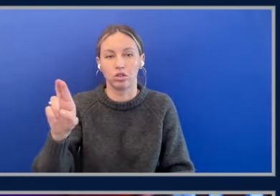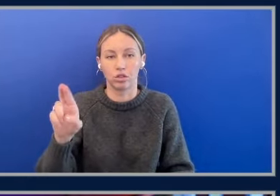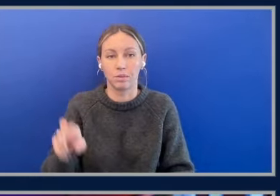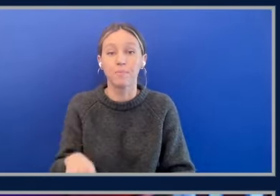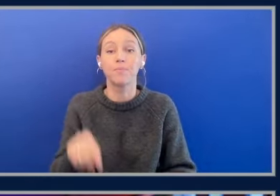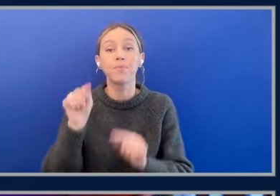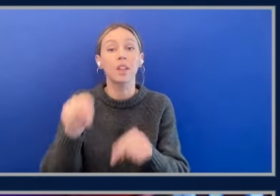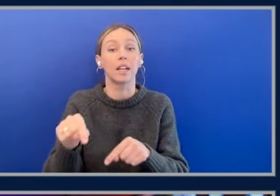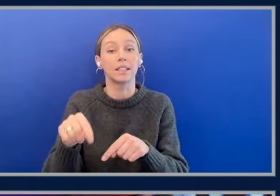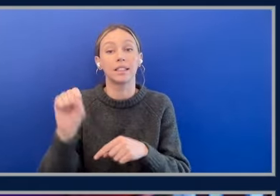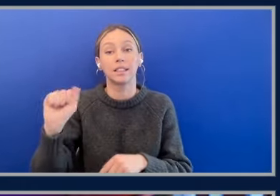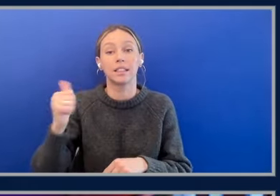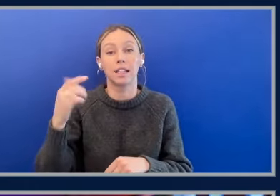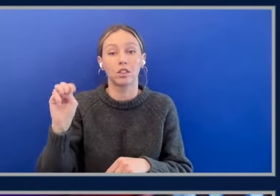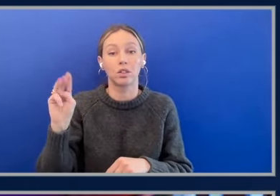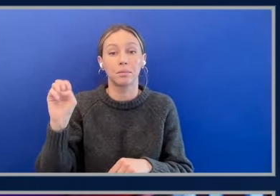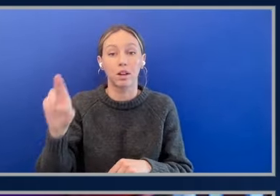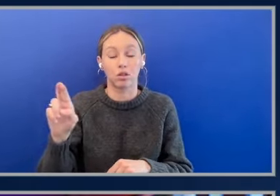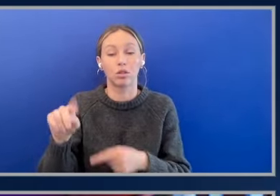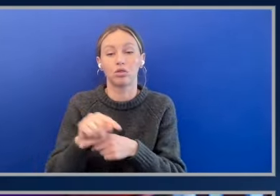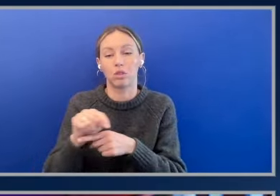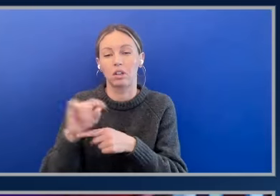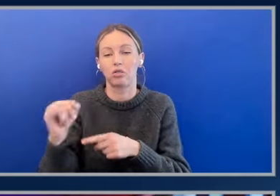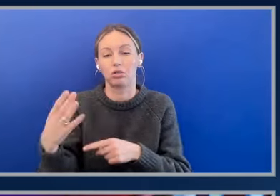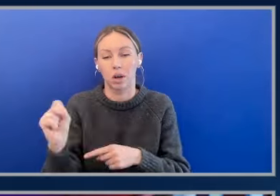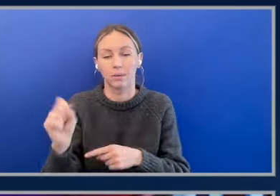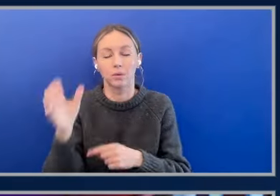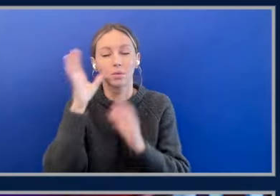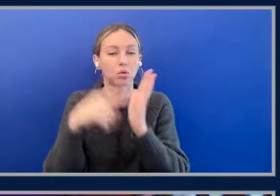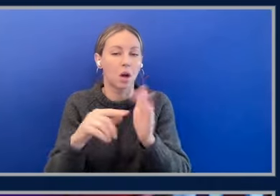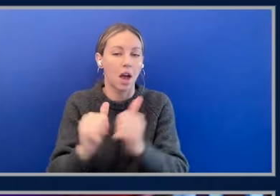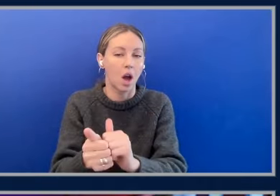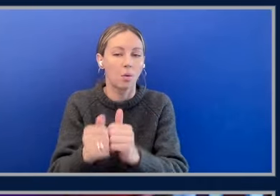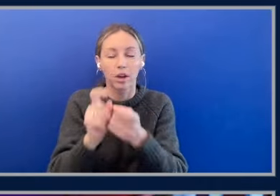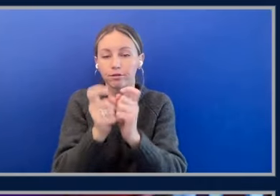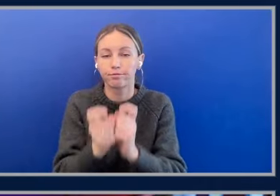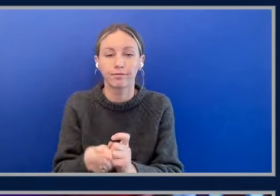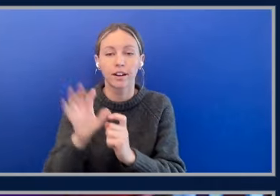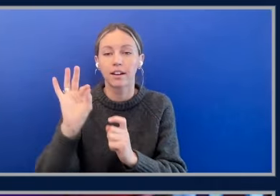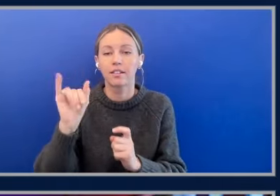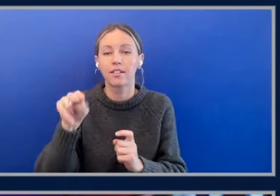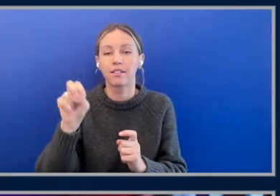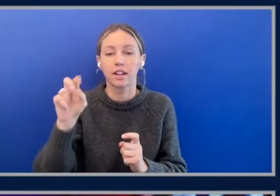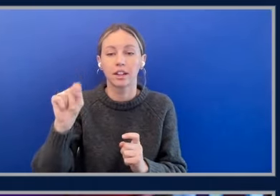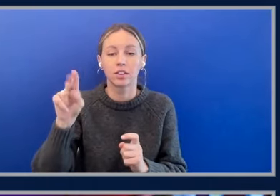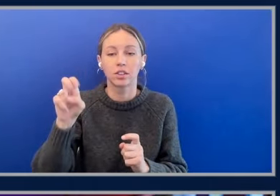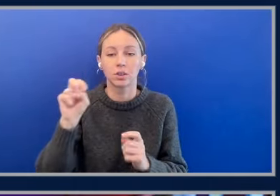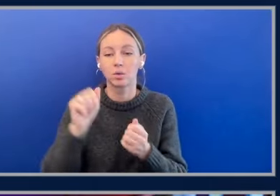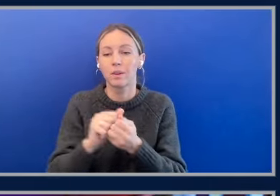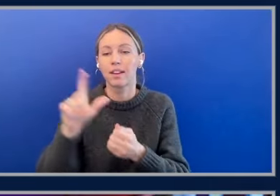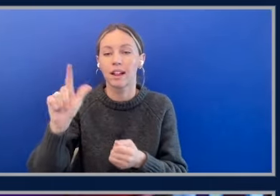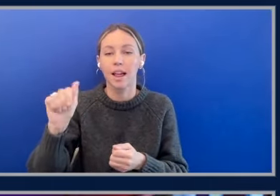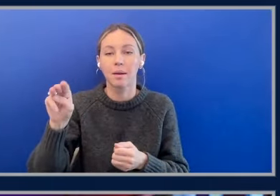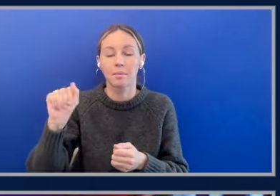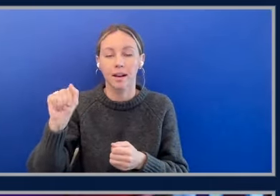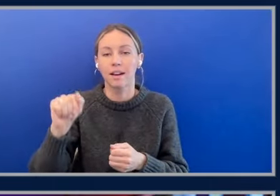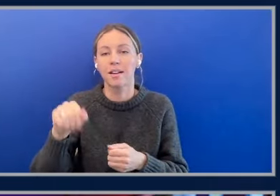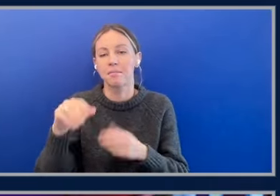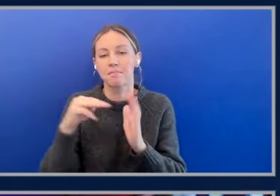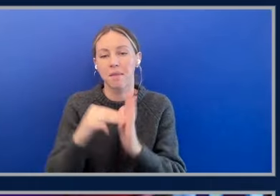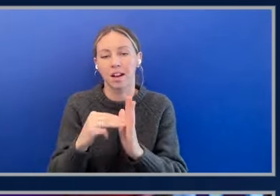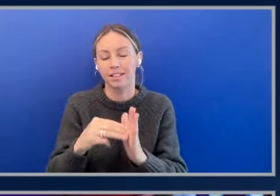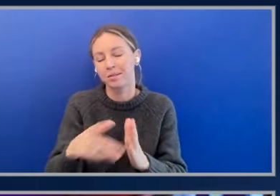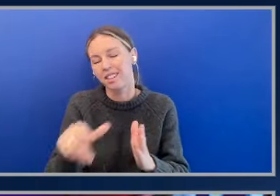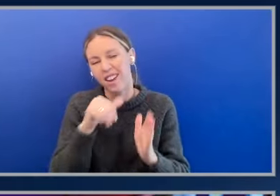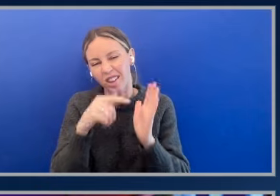And here this is an example on how to run some fine tuning with Llama models. I'm not going too much into the details. It's a pretty long example that